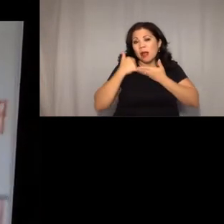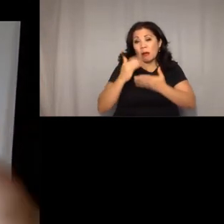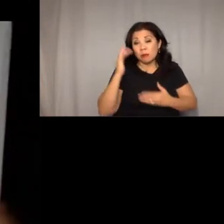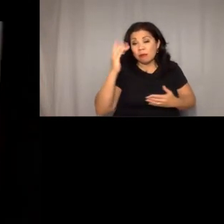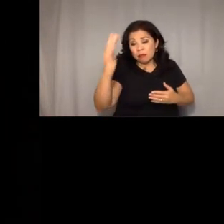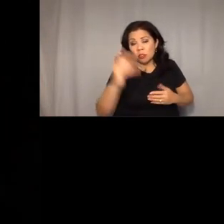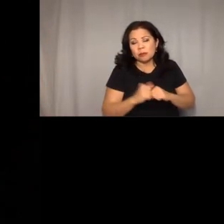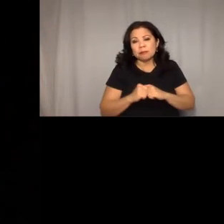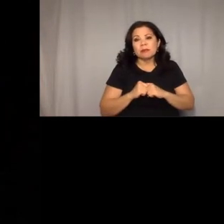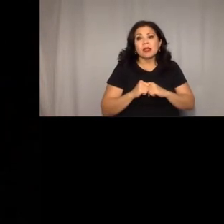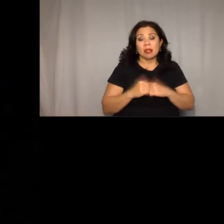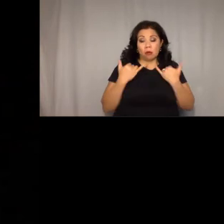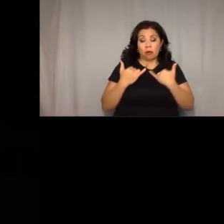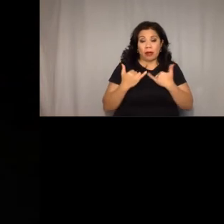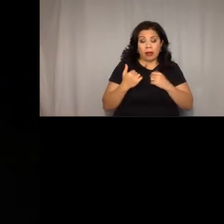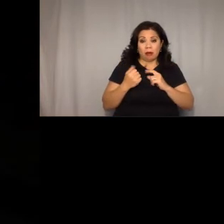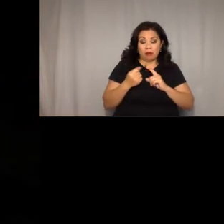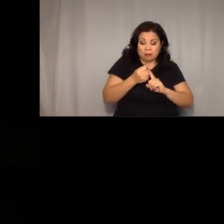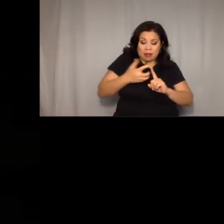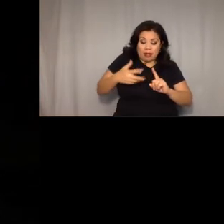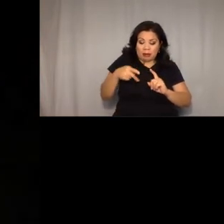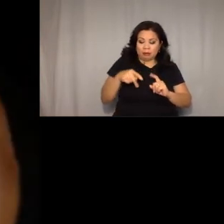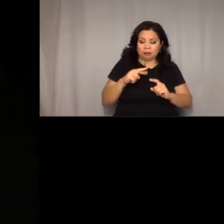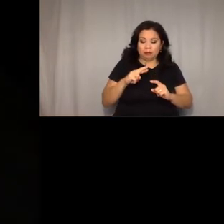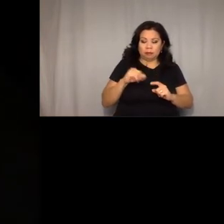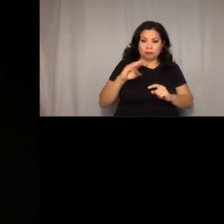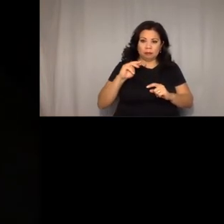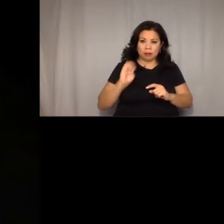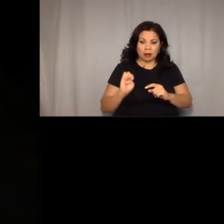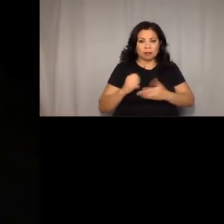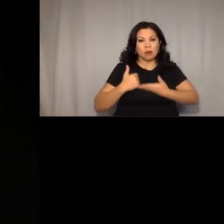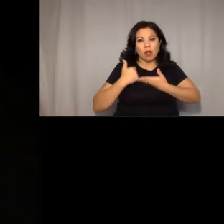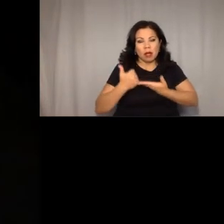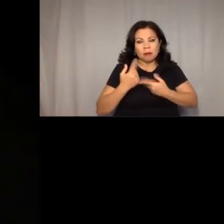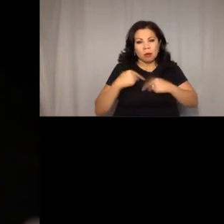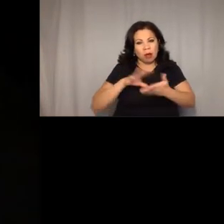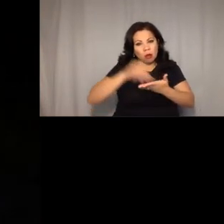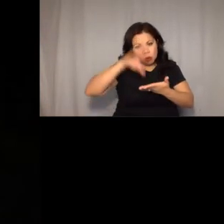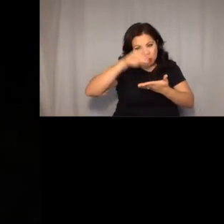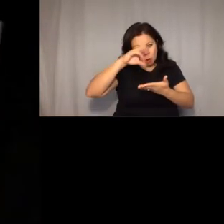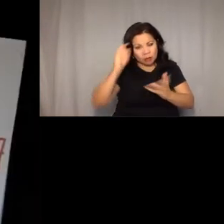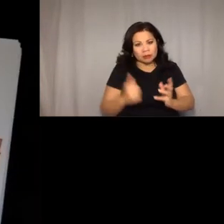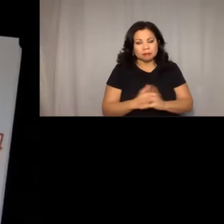future. Right now, this can help you as you're starting to get to the first way.